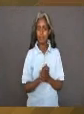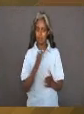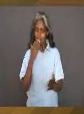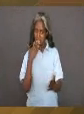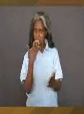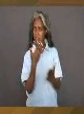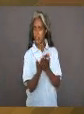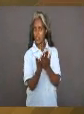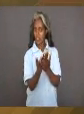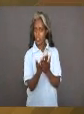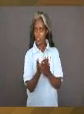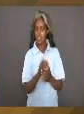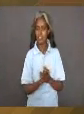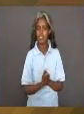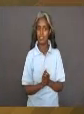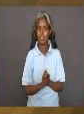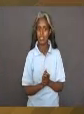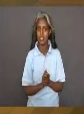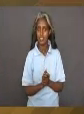Good for you.